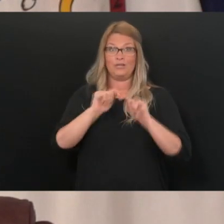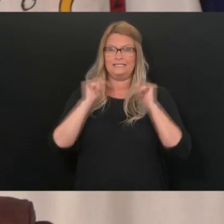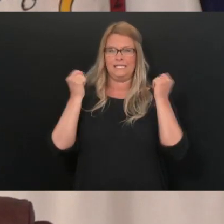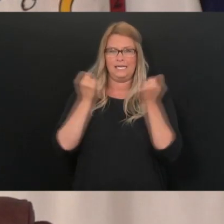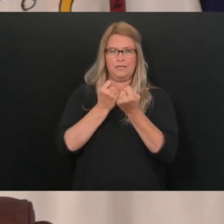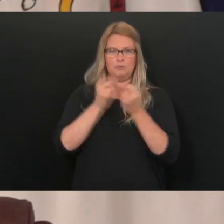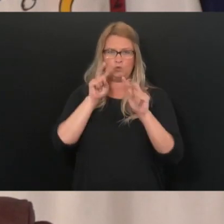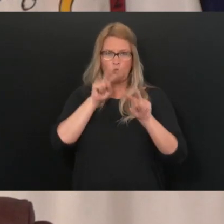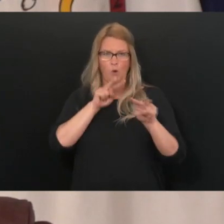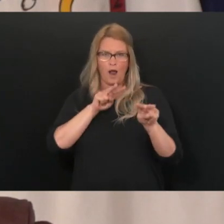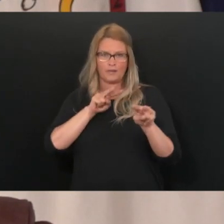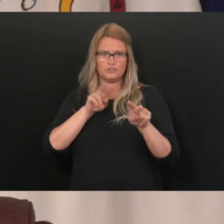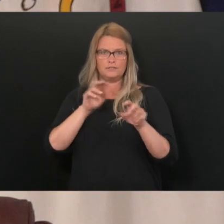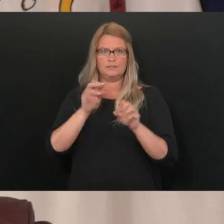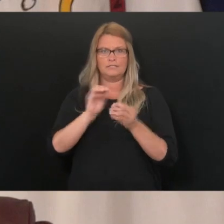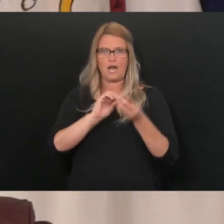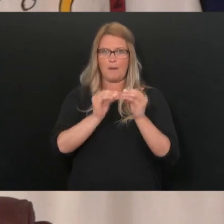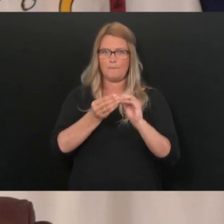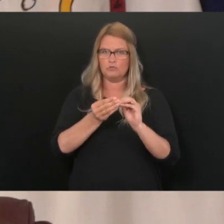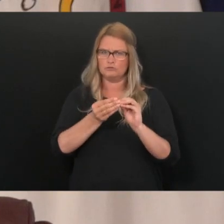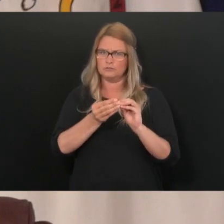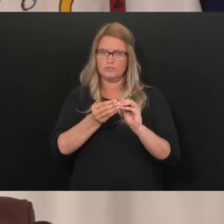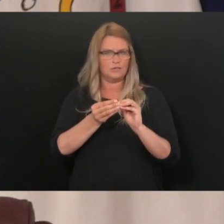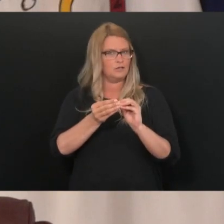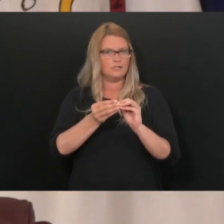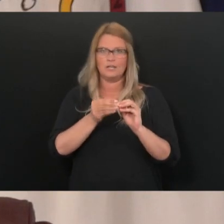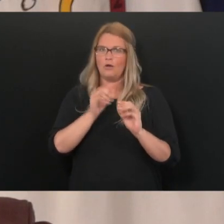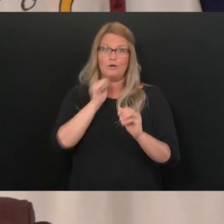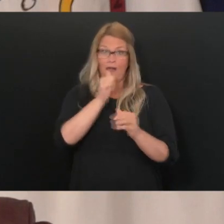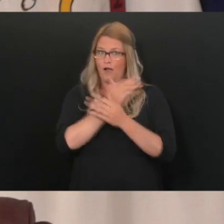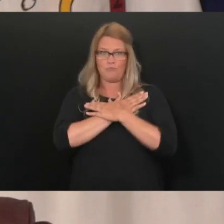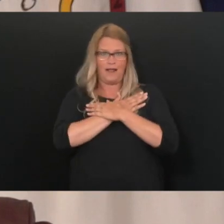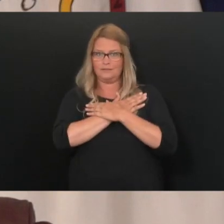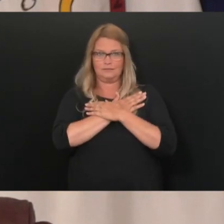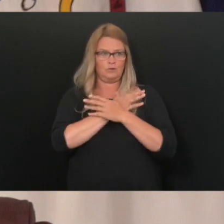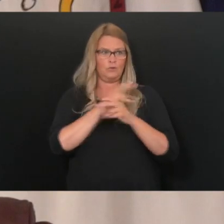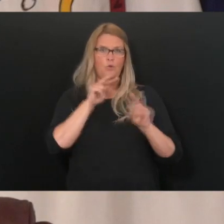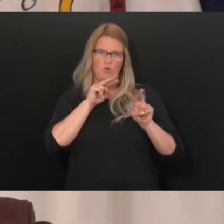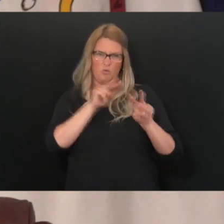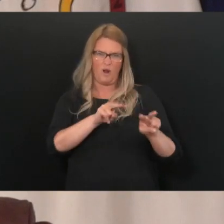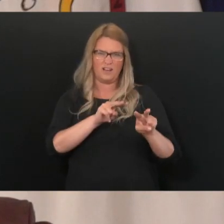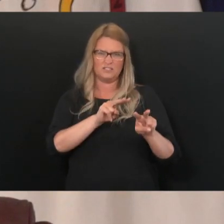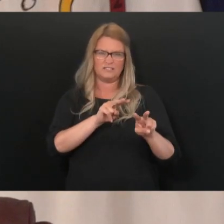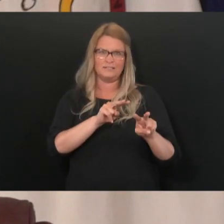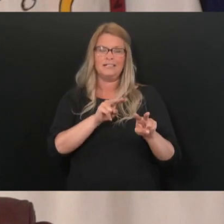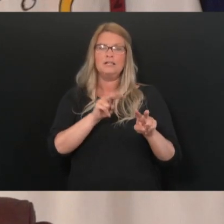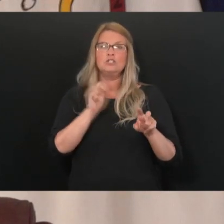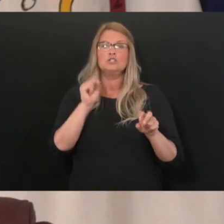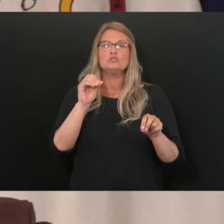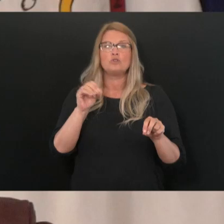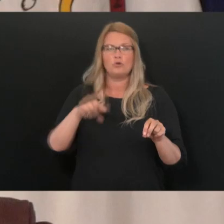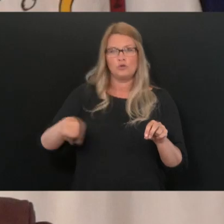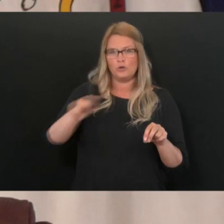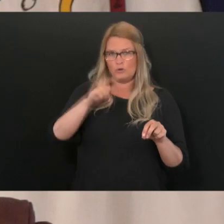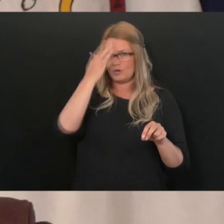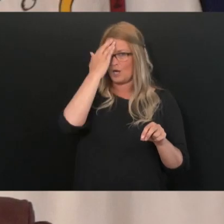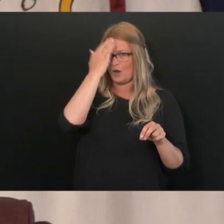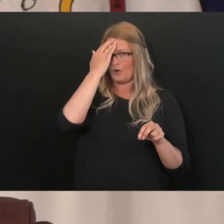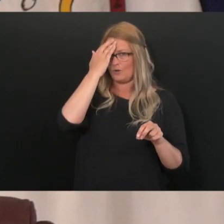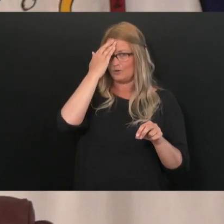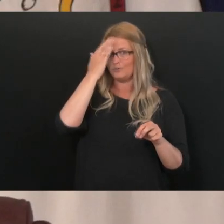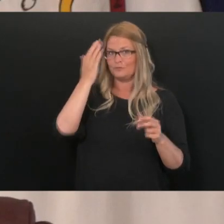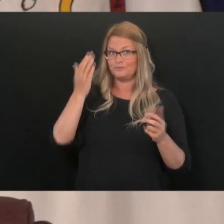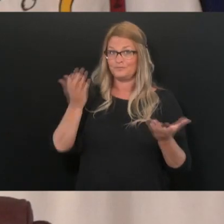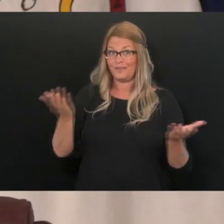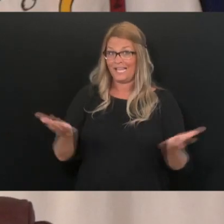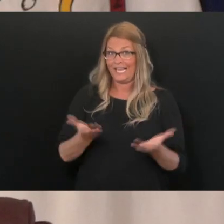watching this and absolutely won't rest until it's over. And so, West Virginia, you've got a great insurance